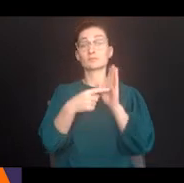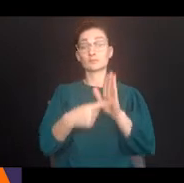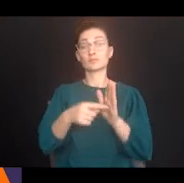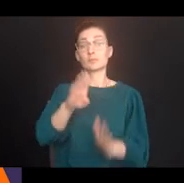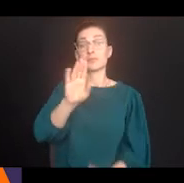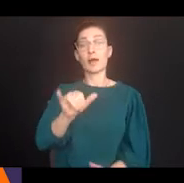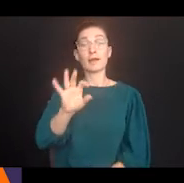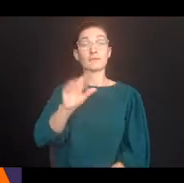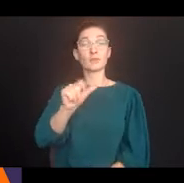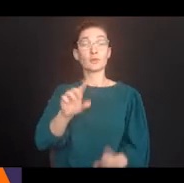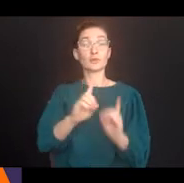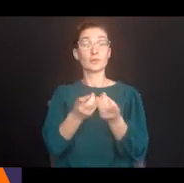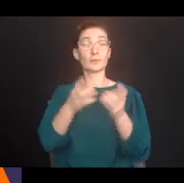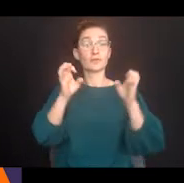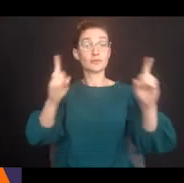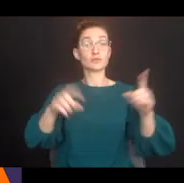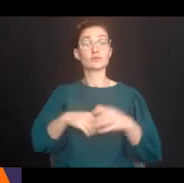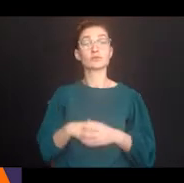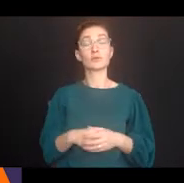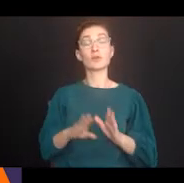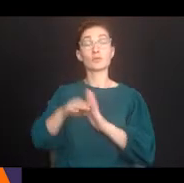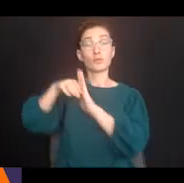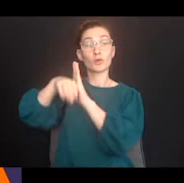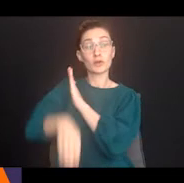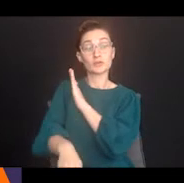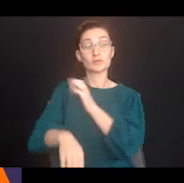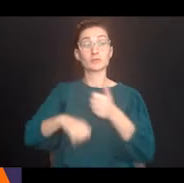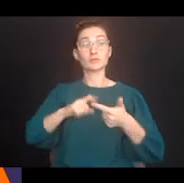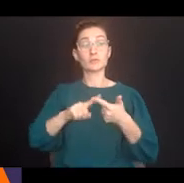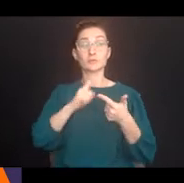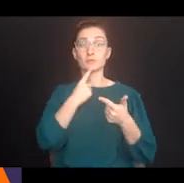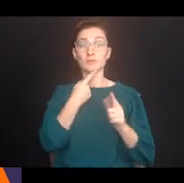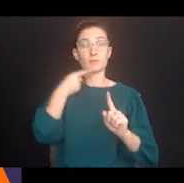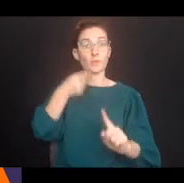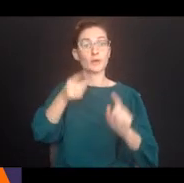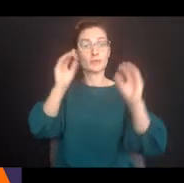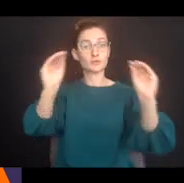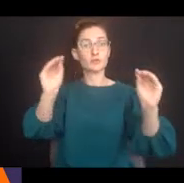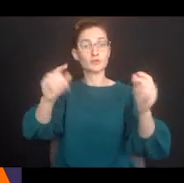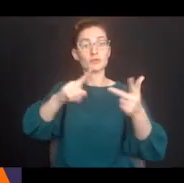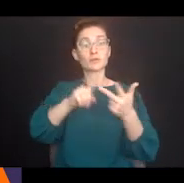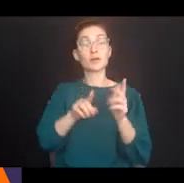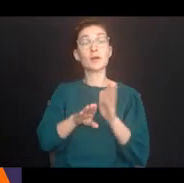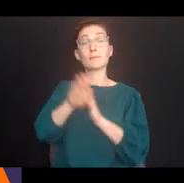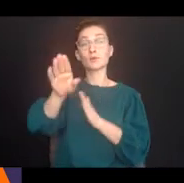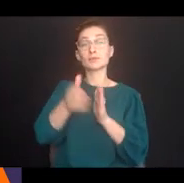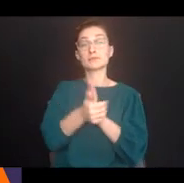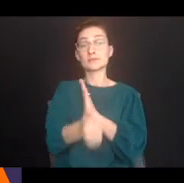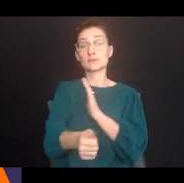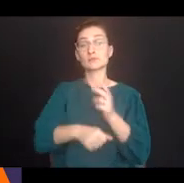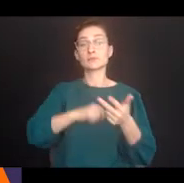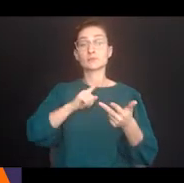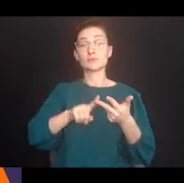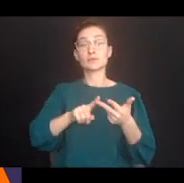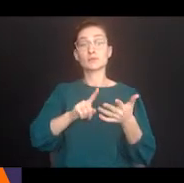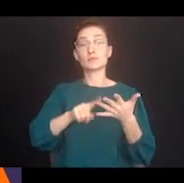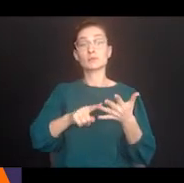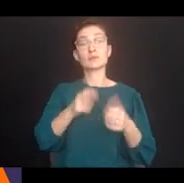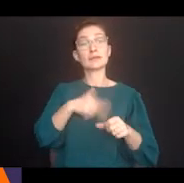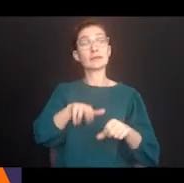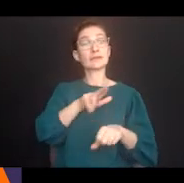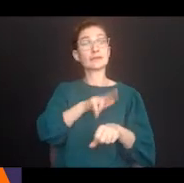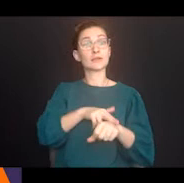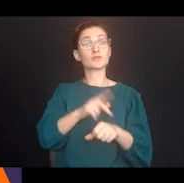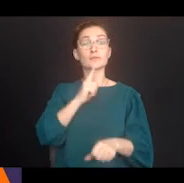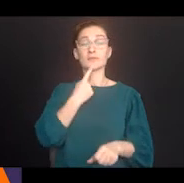Education: regression or recoupment, critical point of instruction, emerging skills, nature